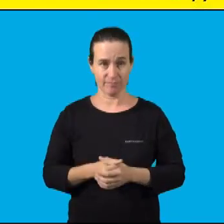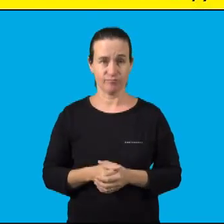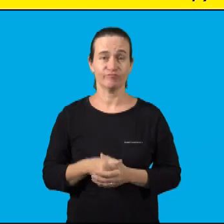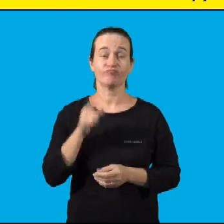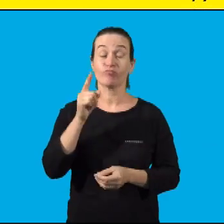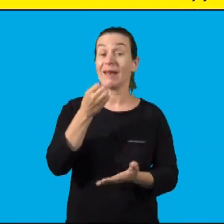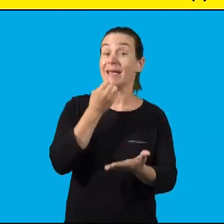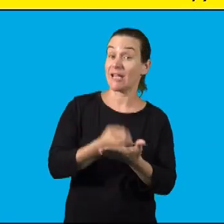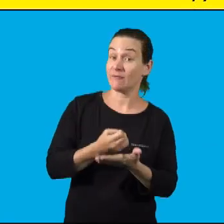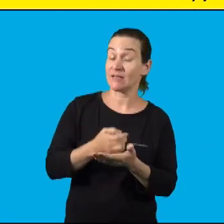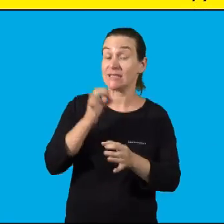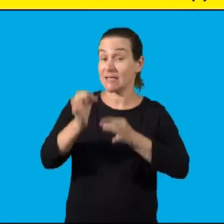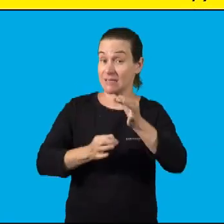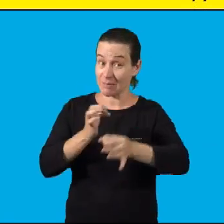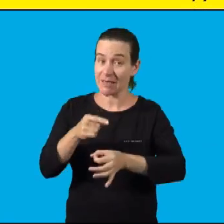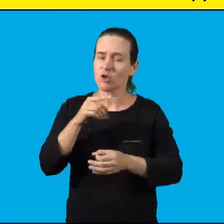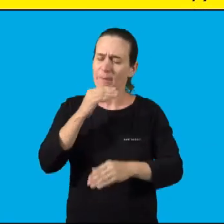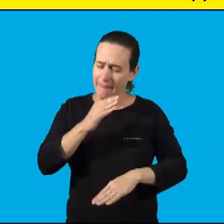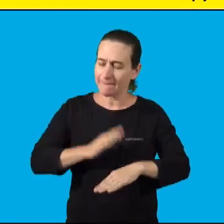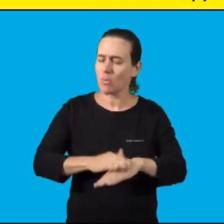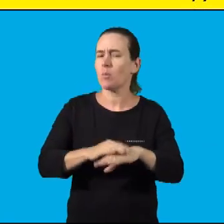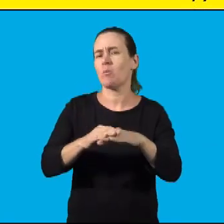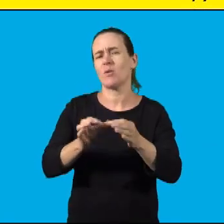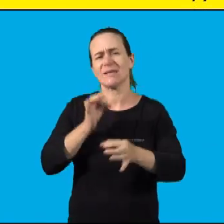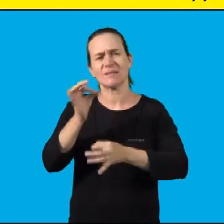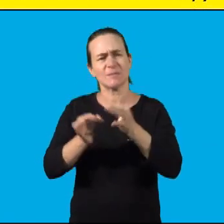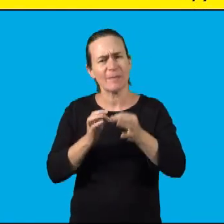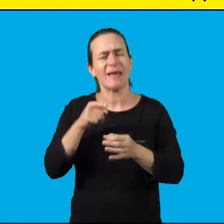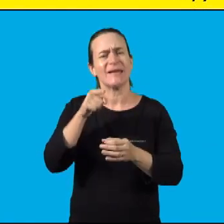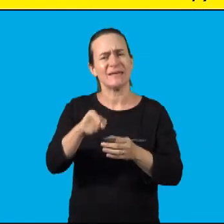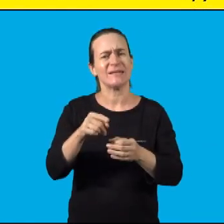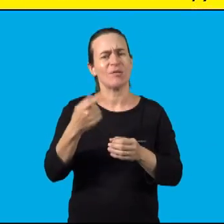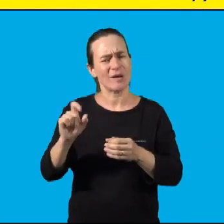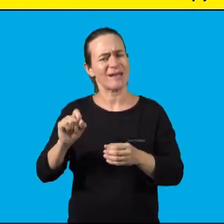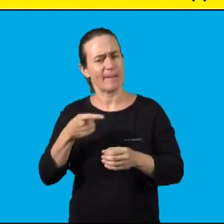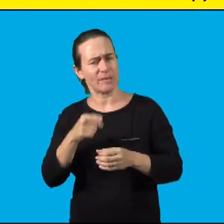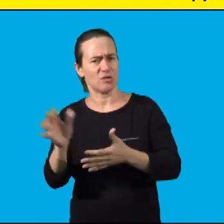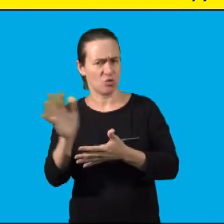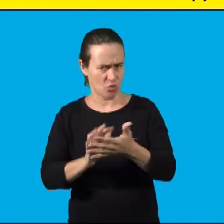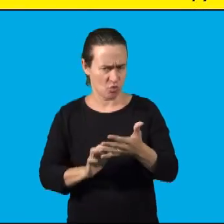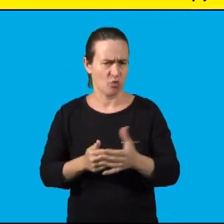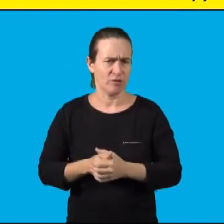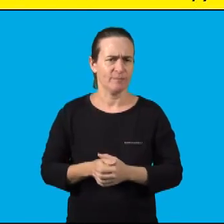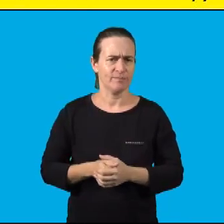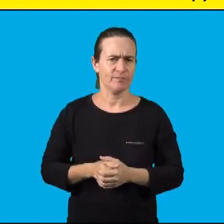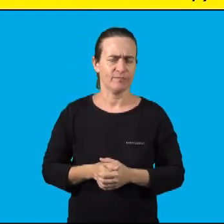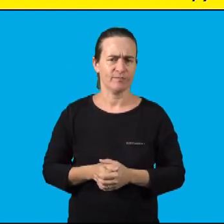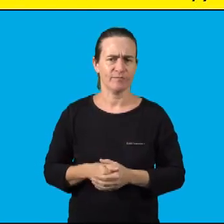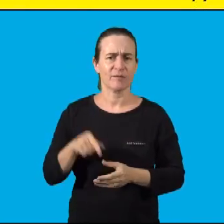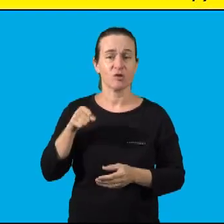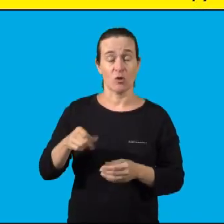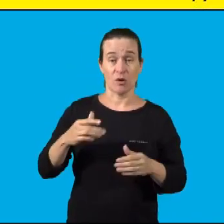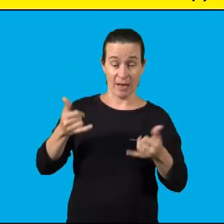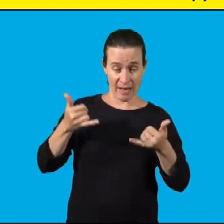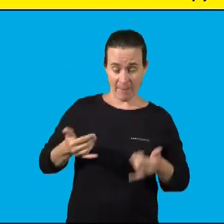The evidence and the explanation elaborate on its use in the past, the first love token, and